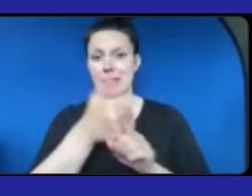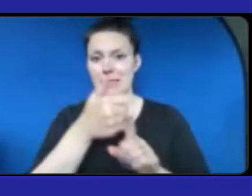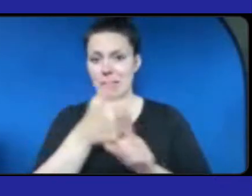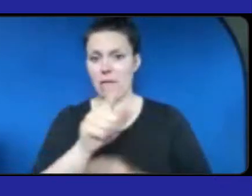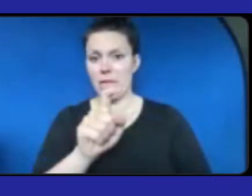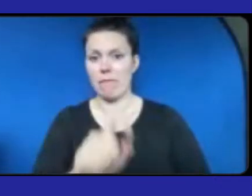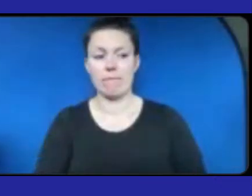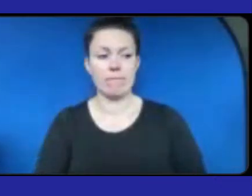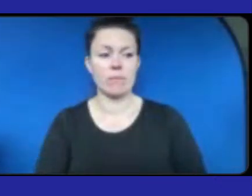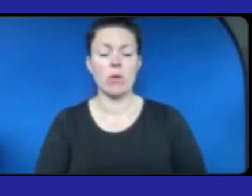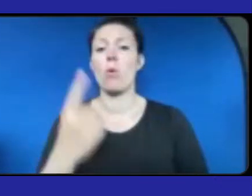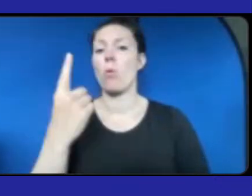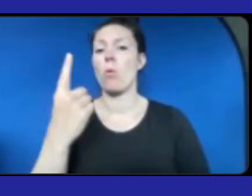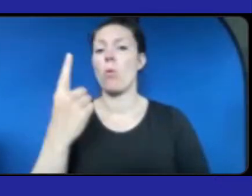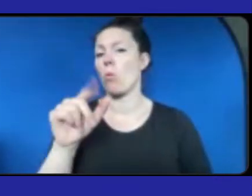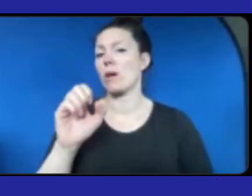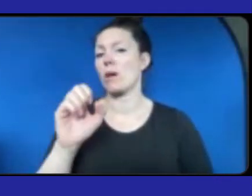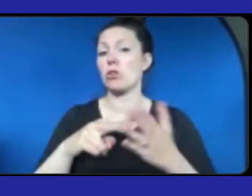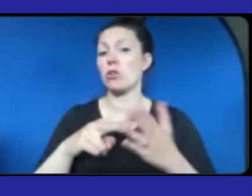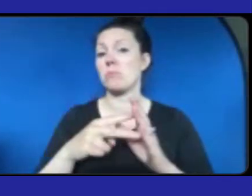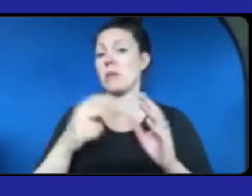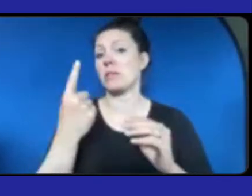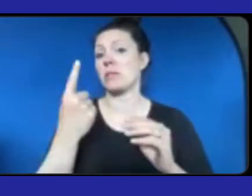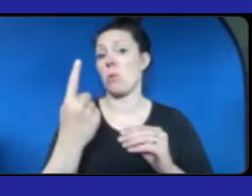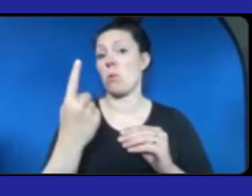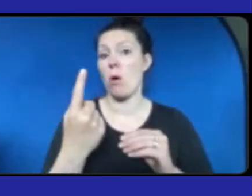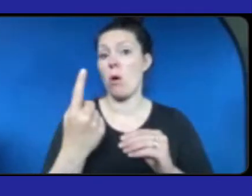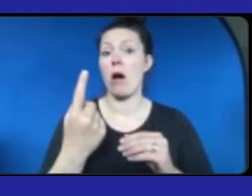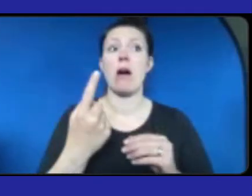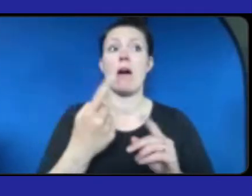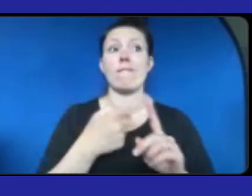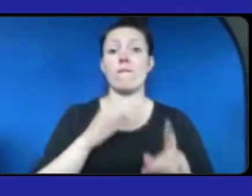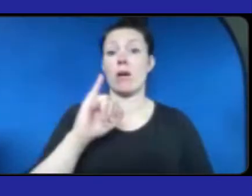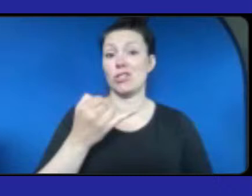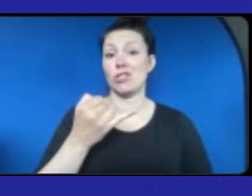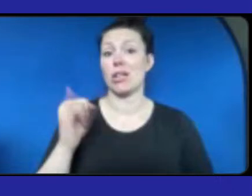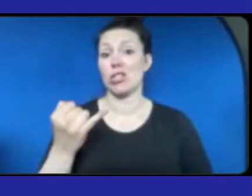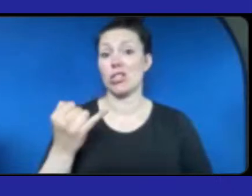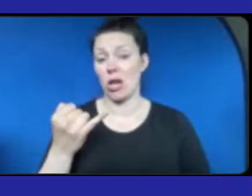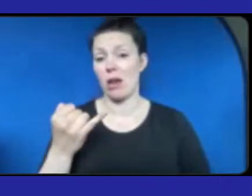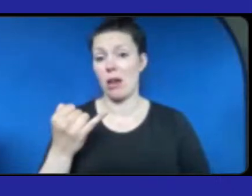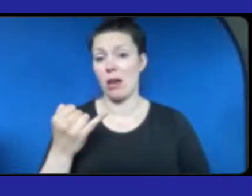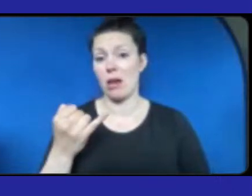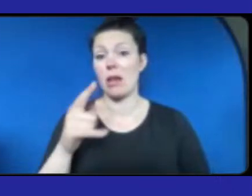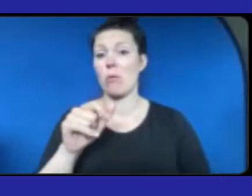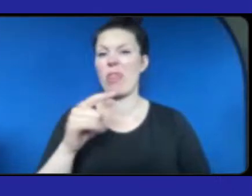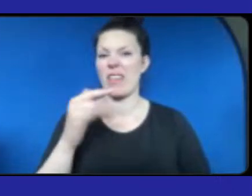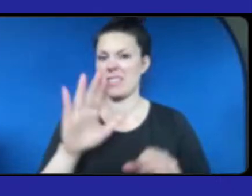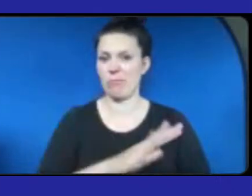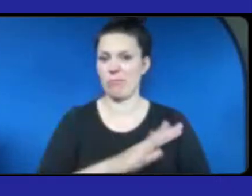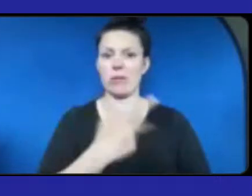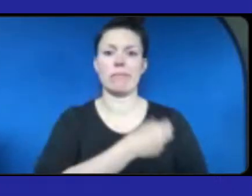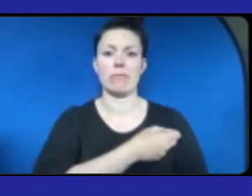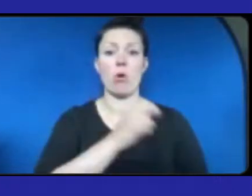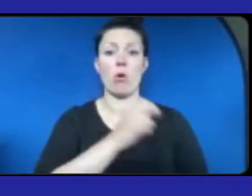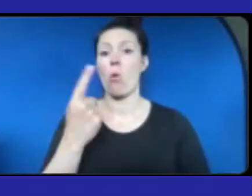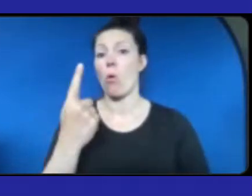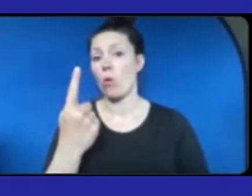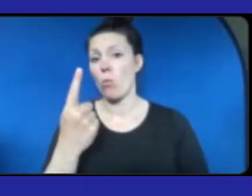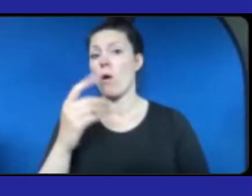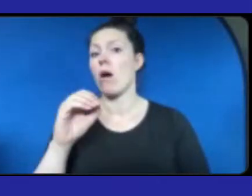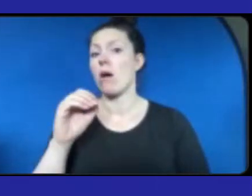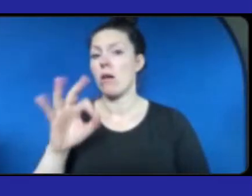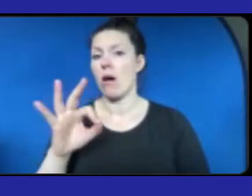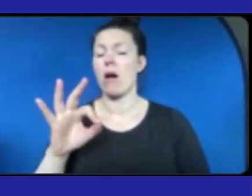1 dose can mean a single dose of like J&J, which is a complete, or it can mean 1 dose of Moderna or Pfizer.